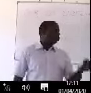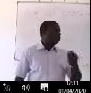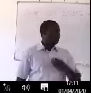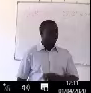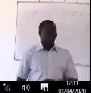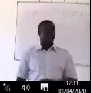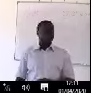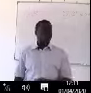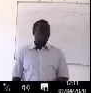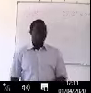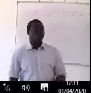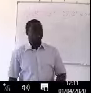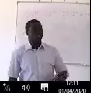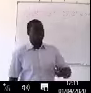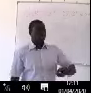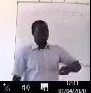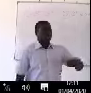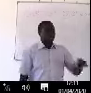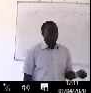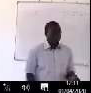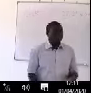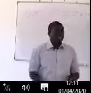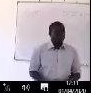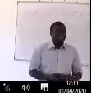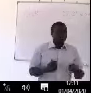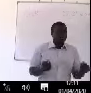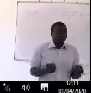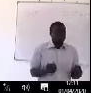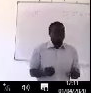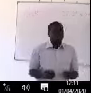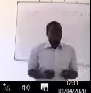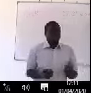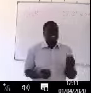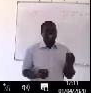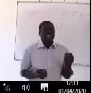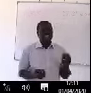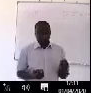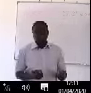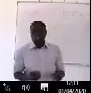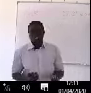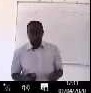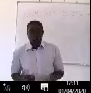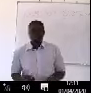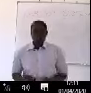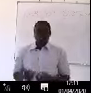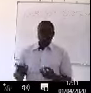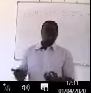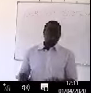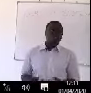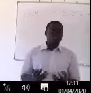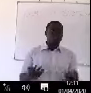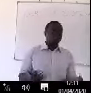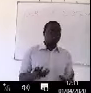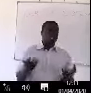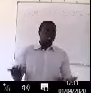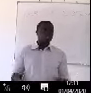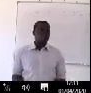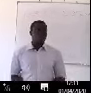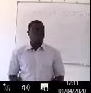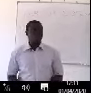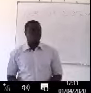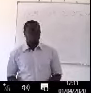You learn about it. That's what you talk about, nature and nurture. It is part of you. It is a reflex action.